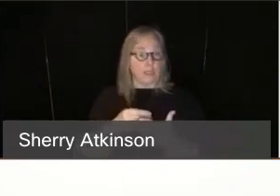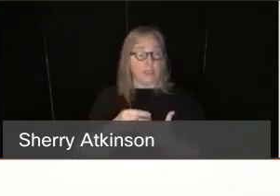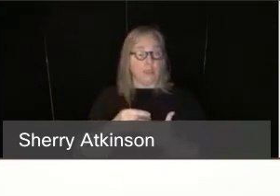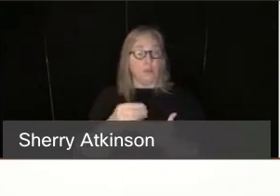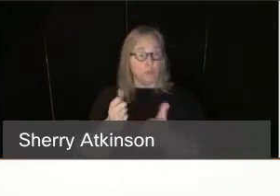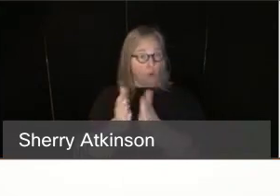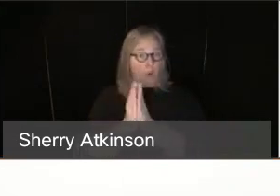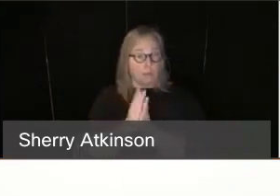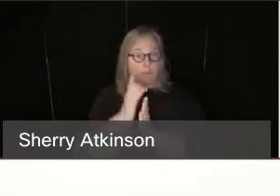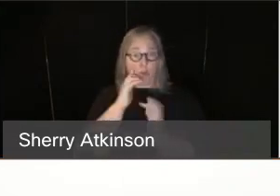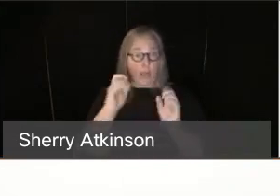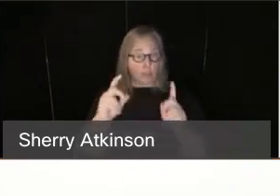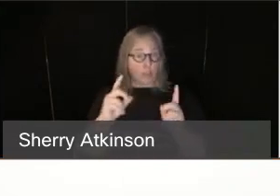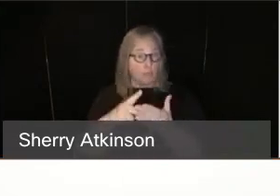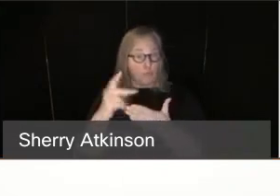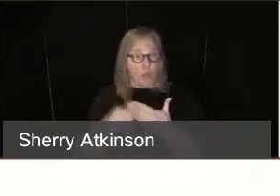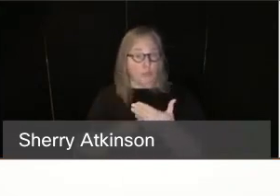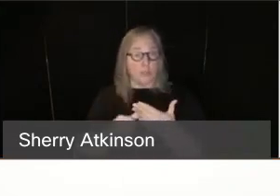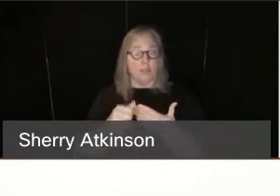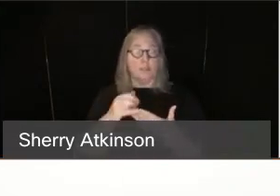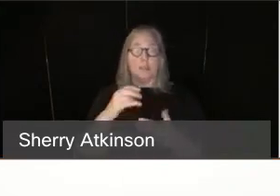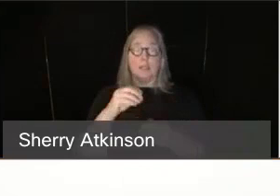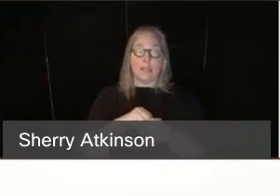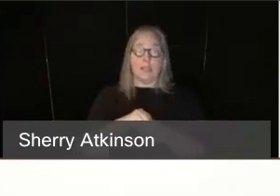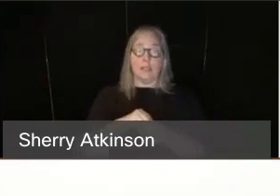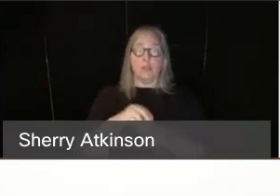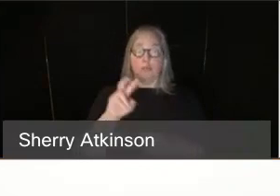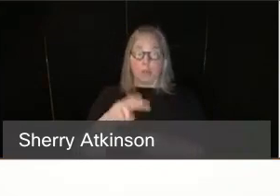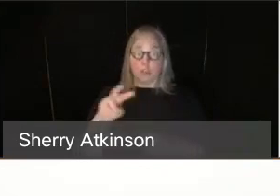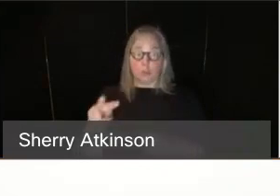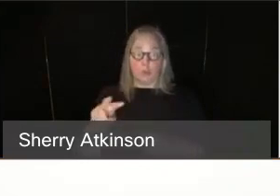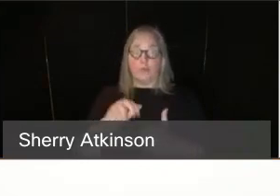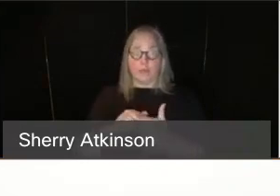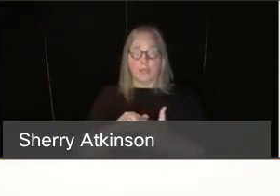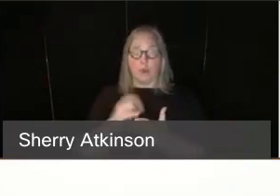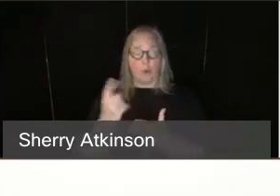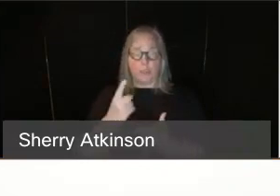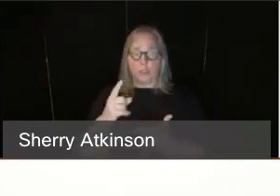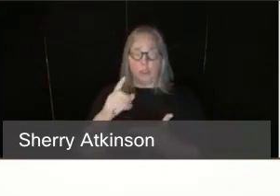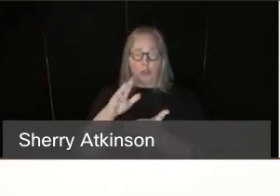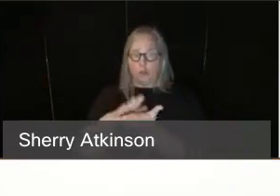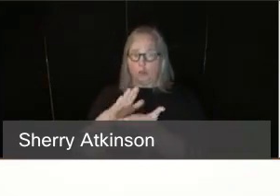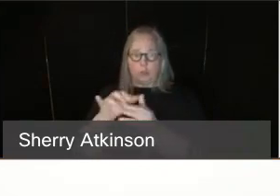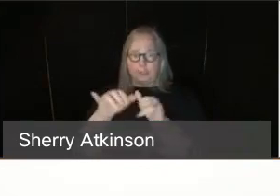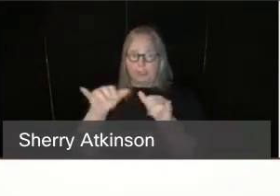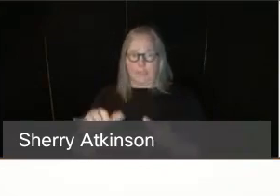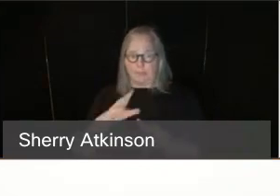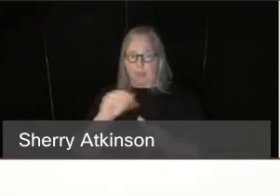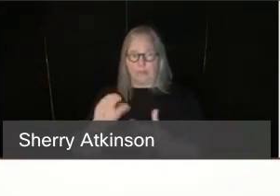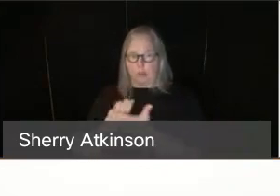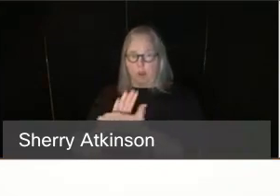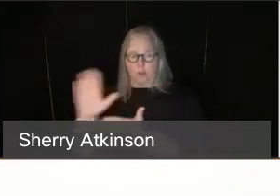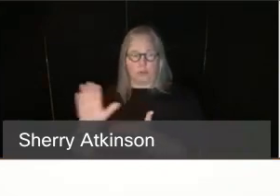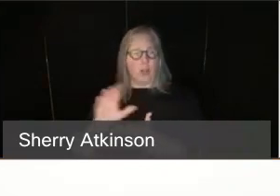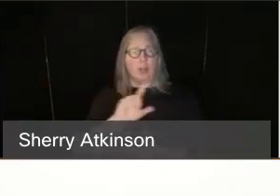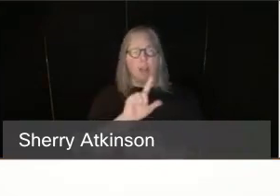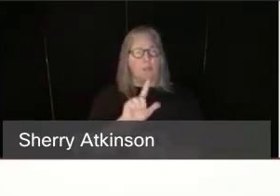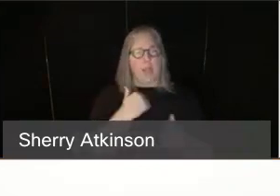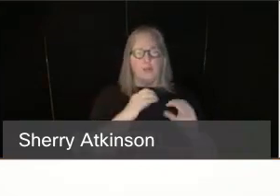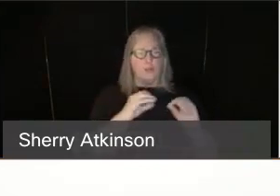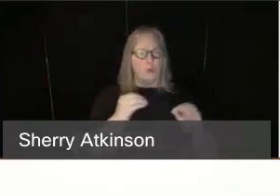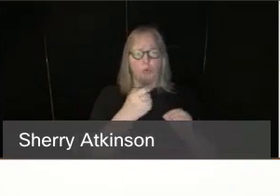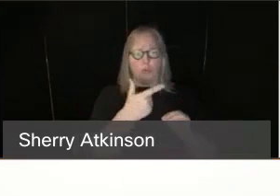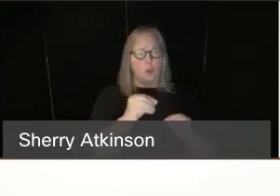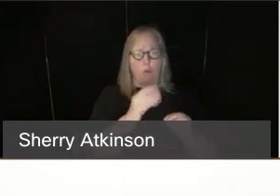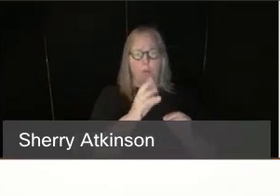the educational projects, and in 22, so only the school system and the college. The library didn't have any GO bond